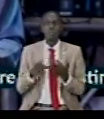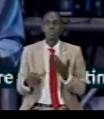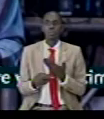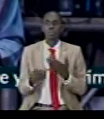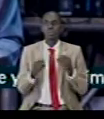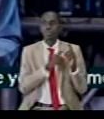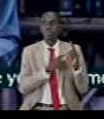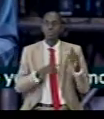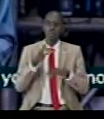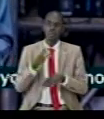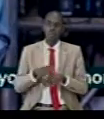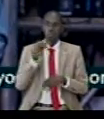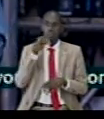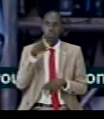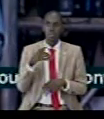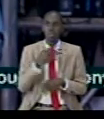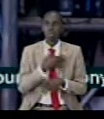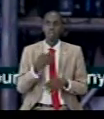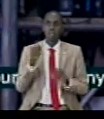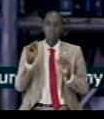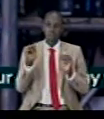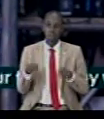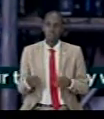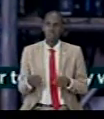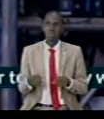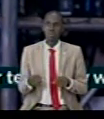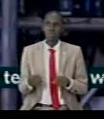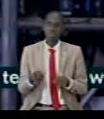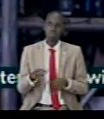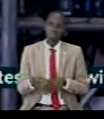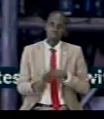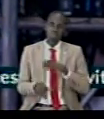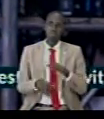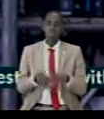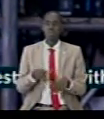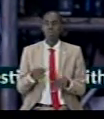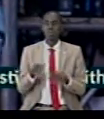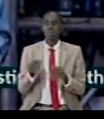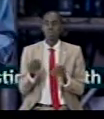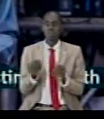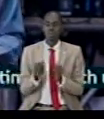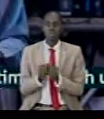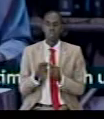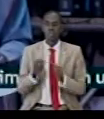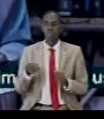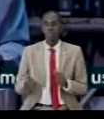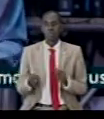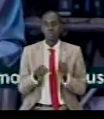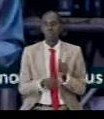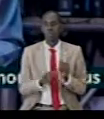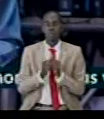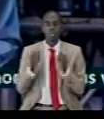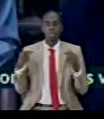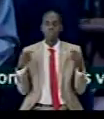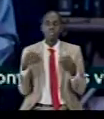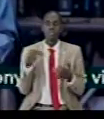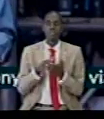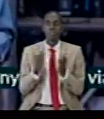Lord touched her, and she can now use her foot without pain again. Praise the